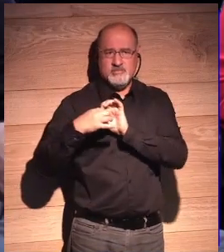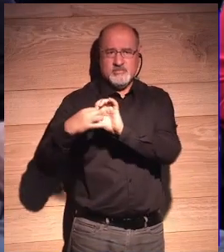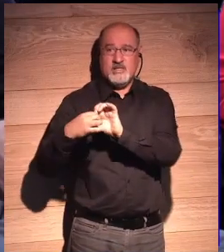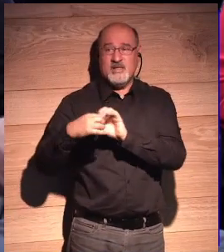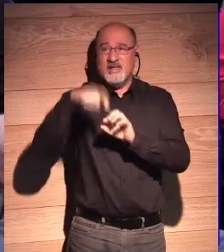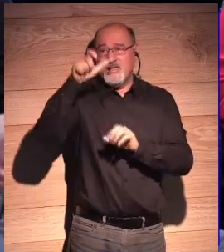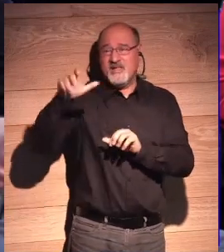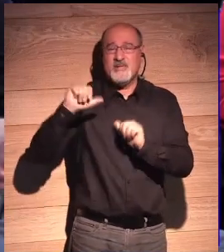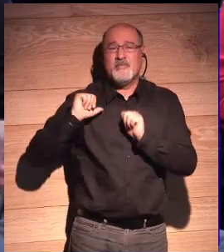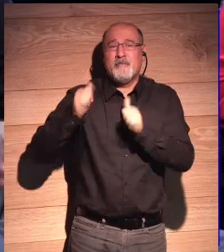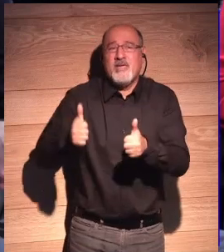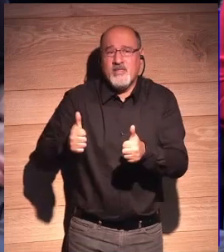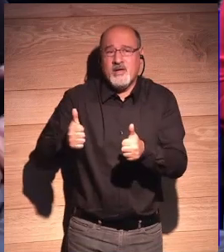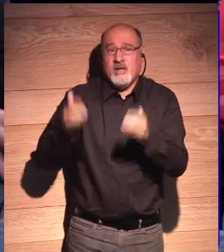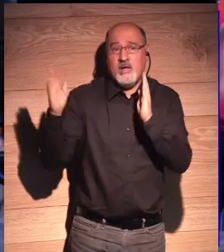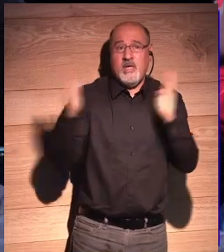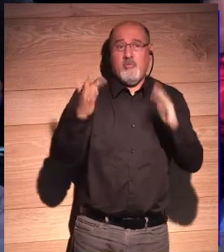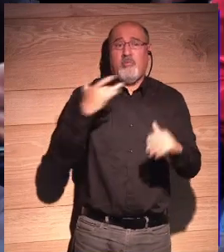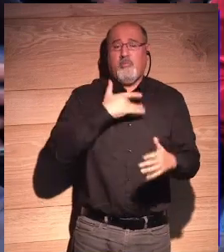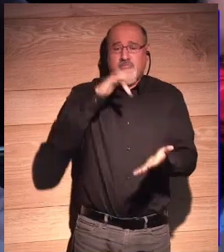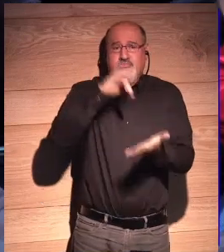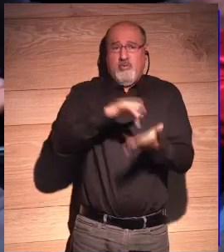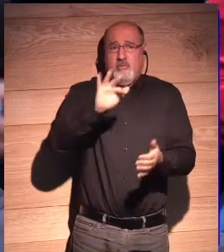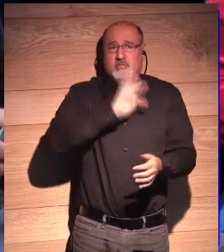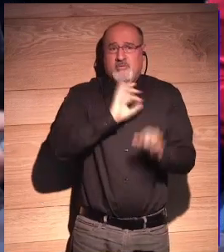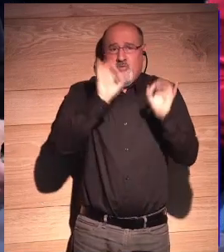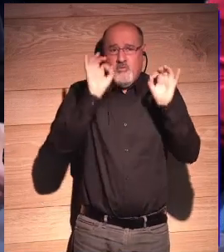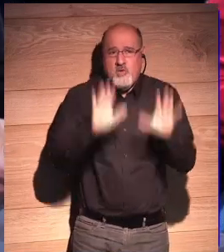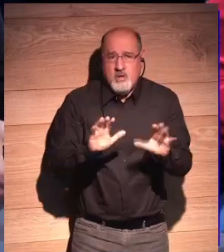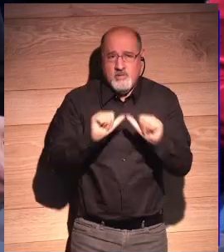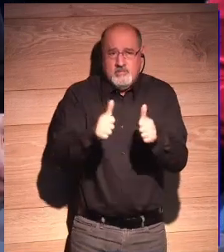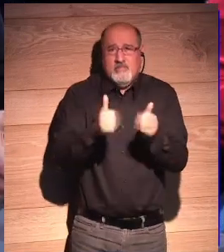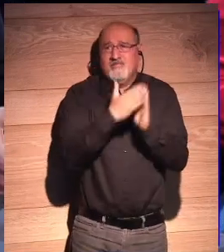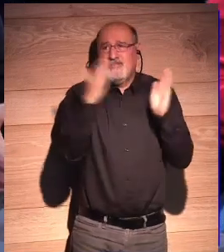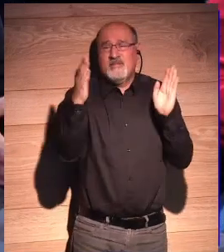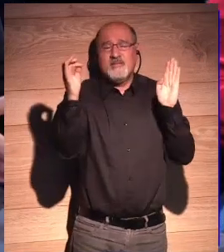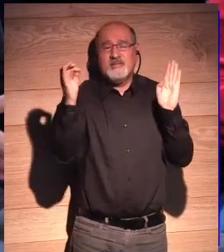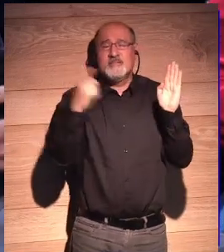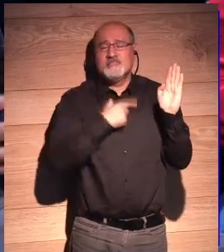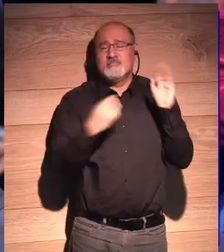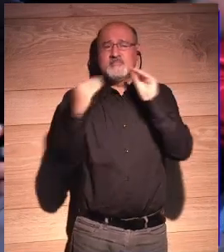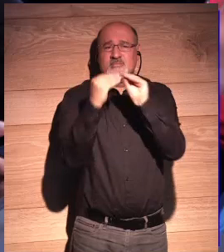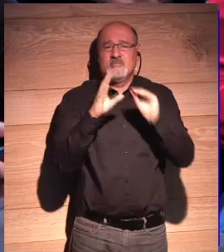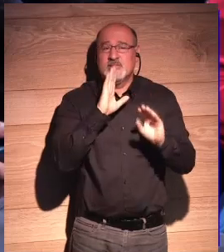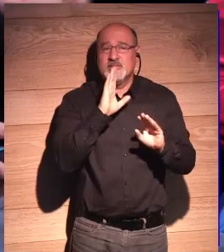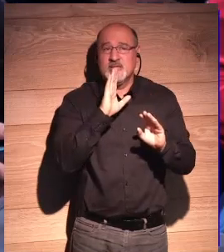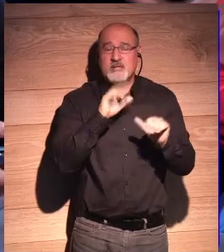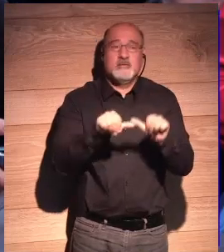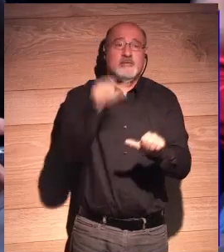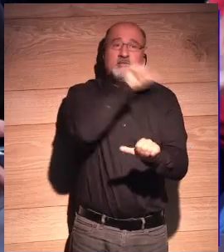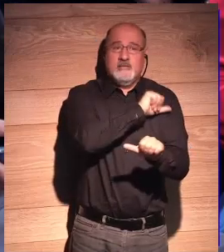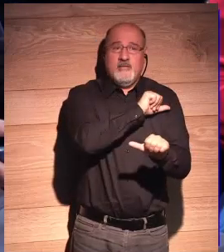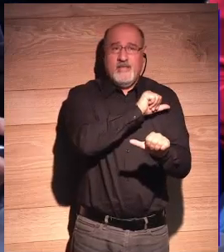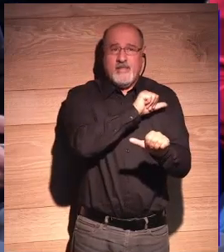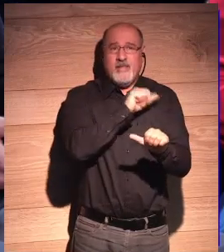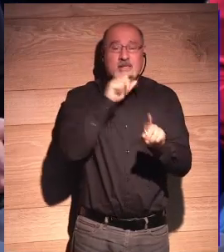era I did, because we were all, there was just no world for us to join. You know, there was no like underground comic scene